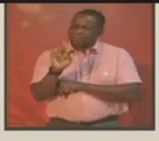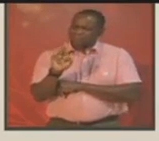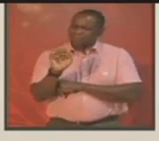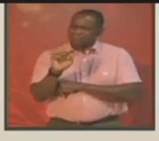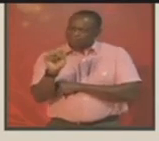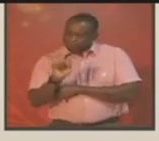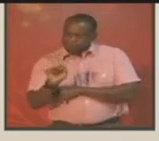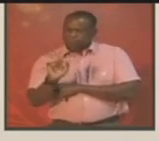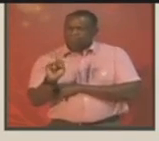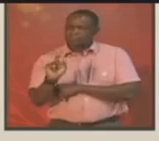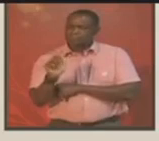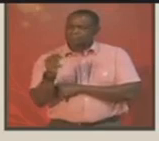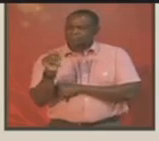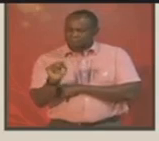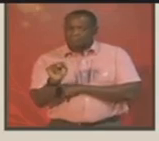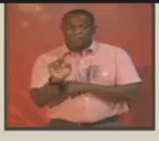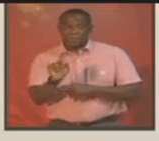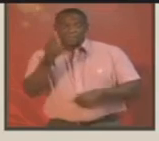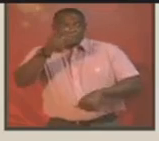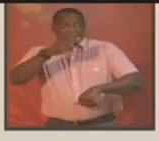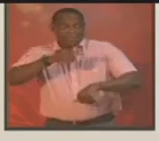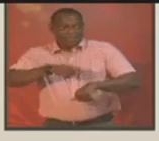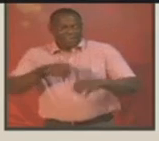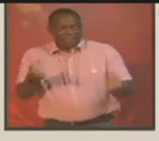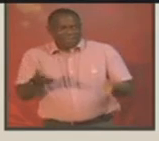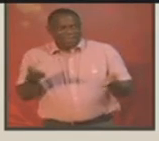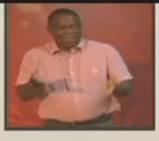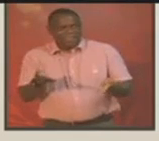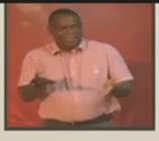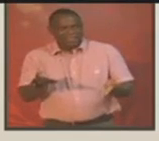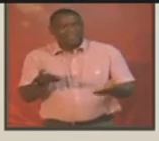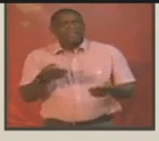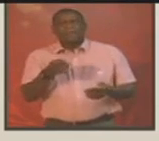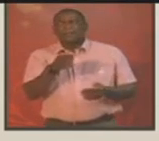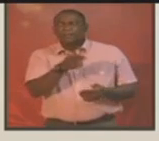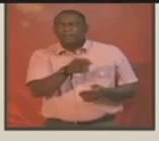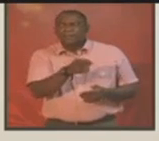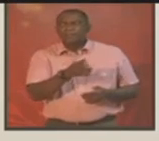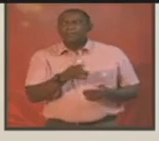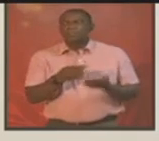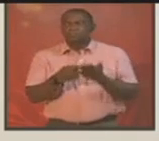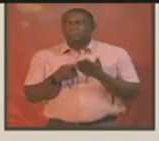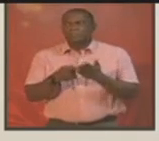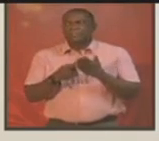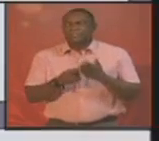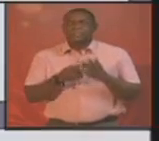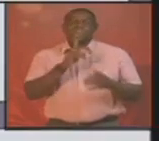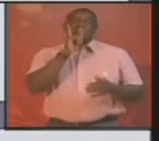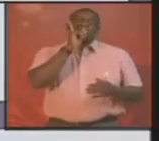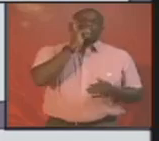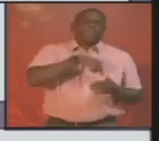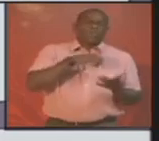his presentation on substandard, falsified, and fake drugs and vaccines.